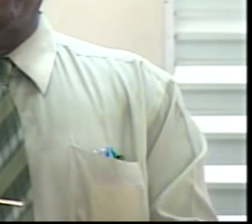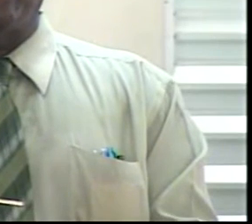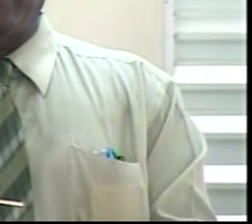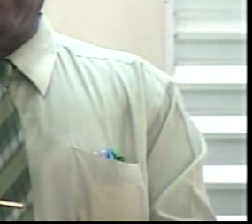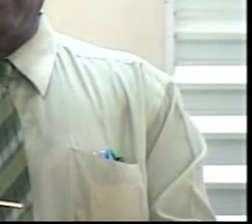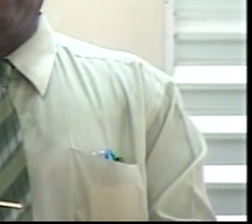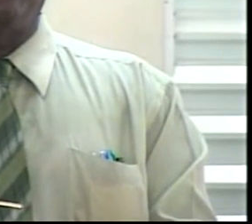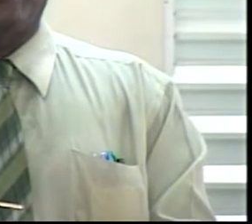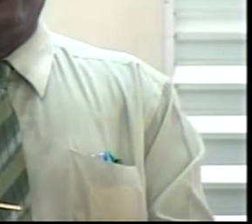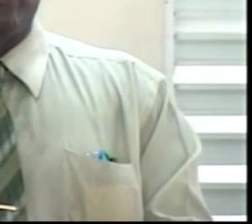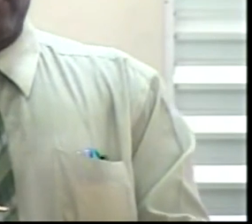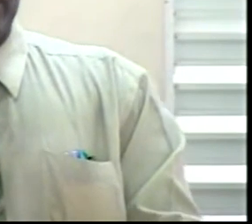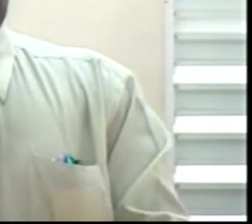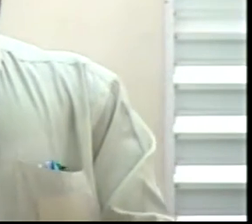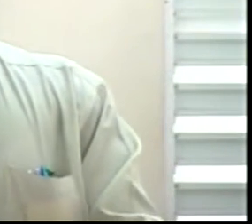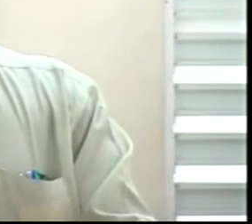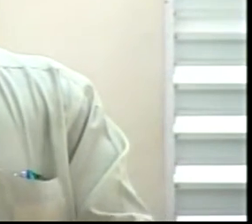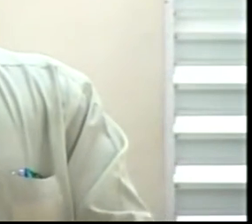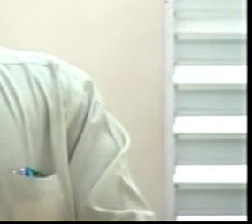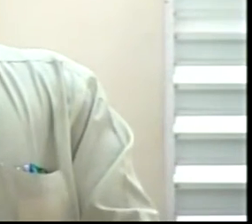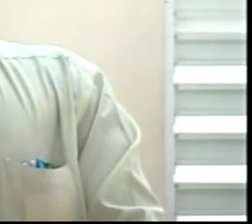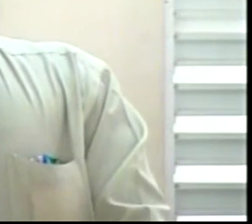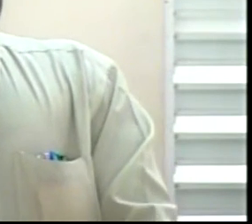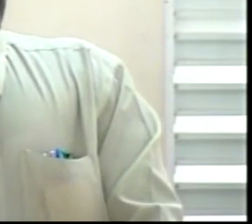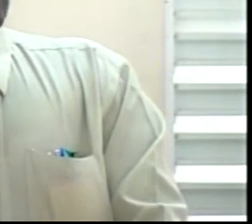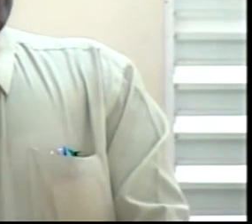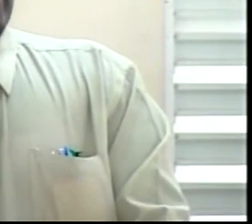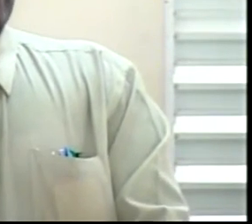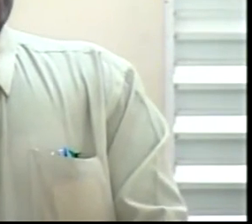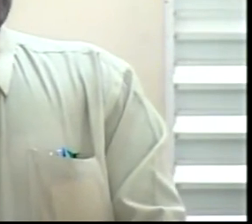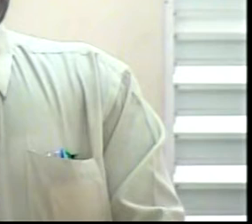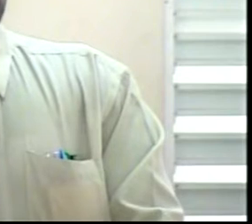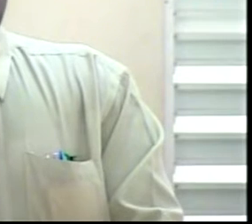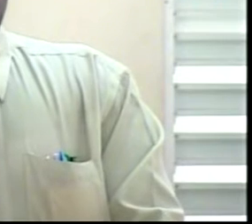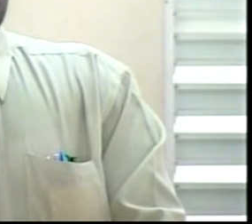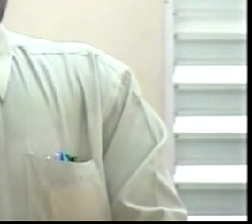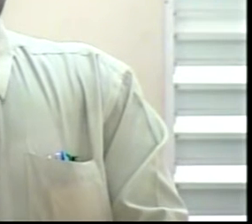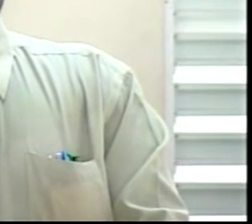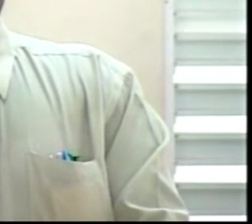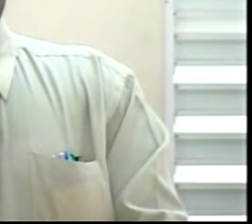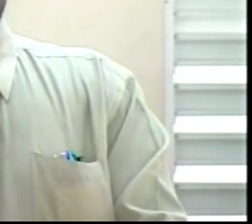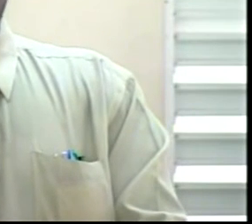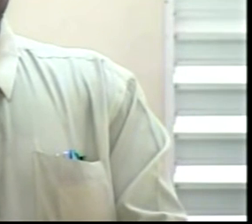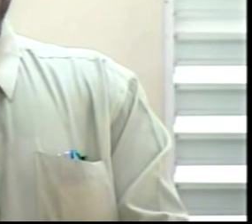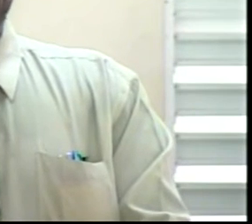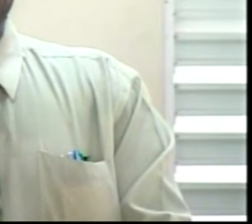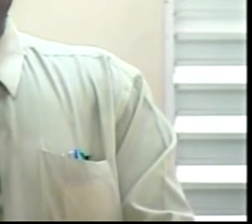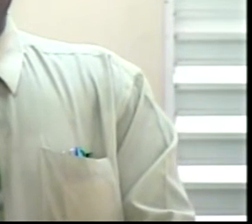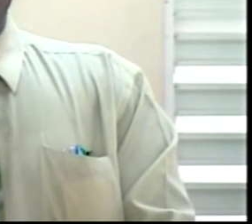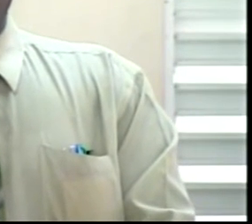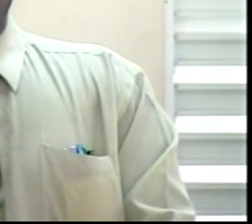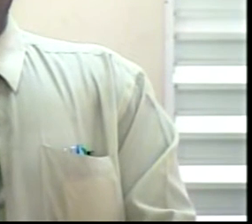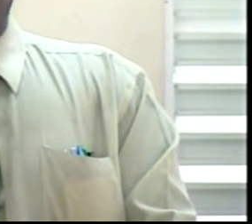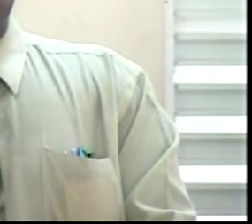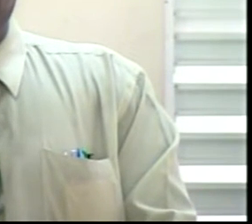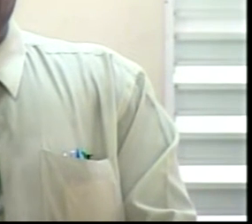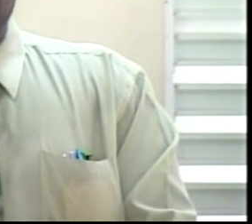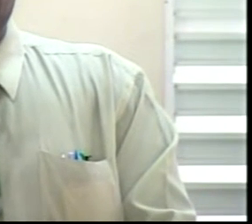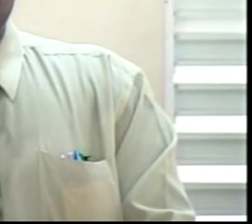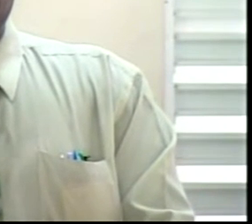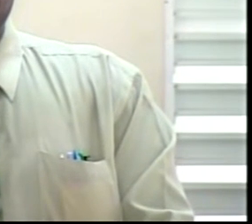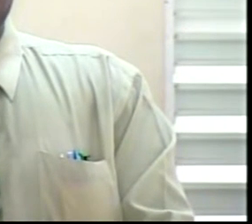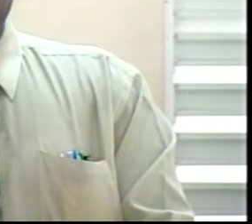could have provided valuable information that would have informed instruction